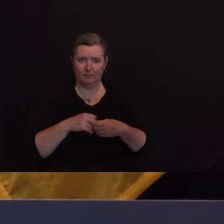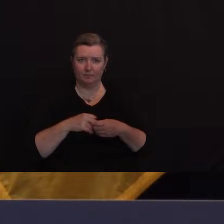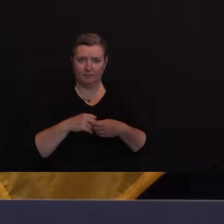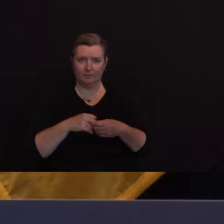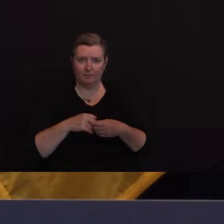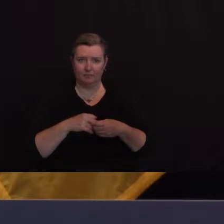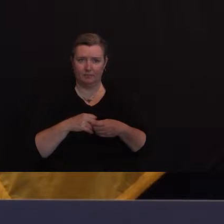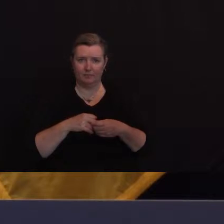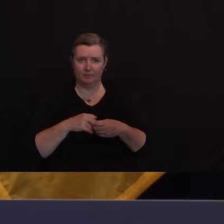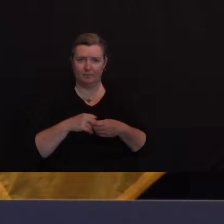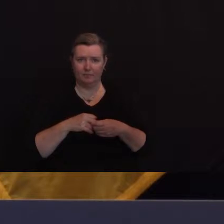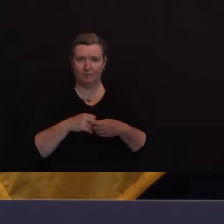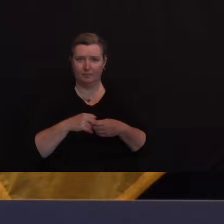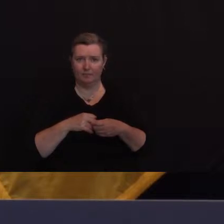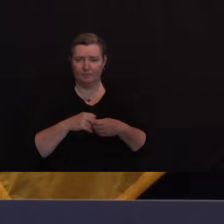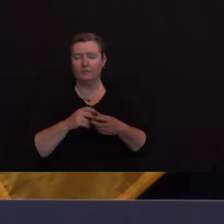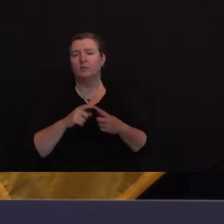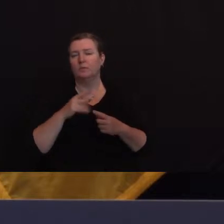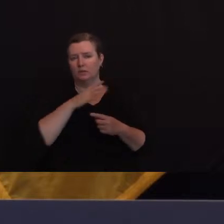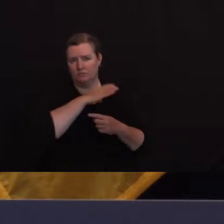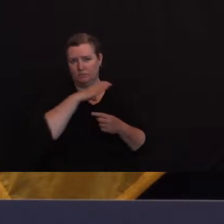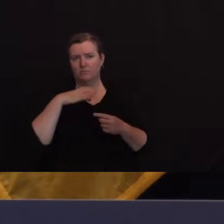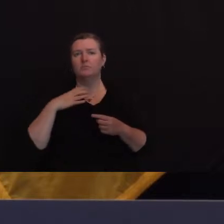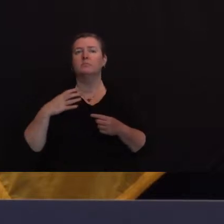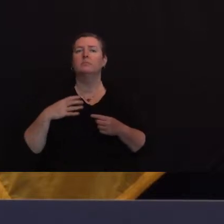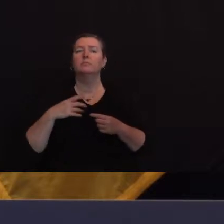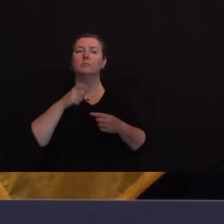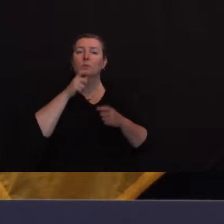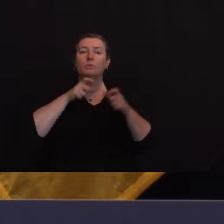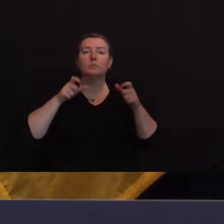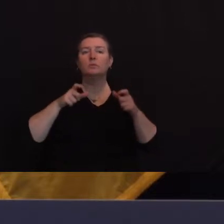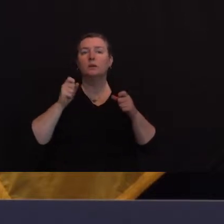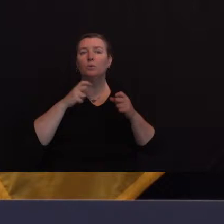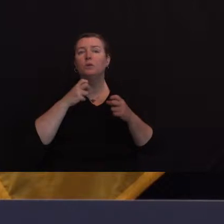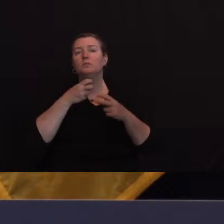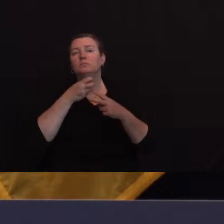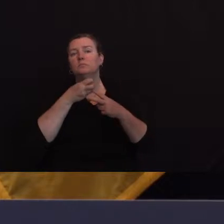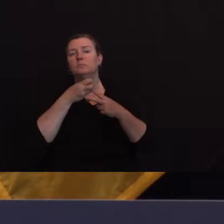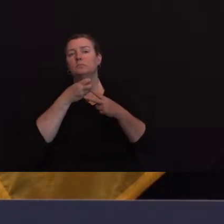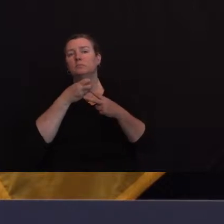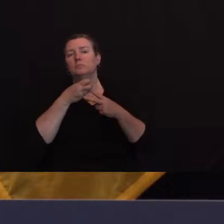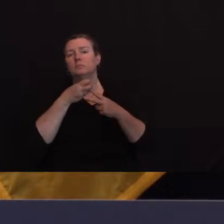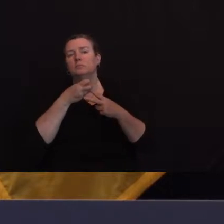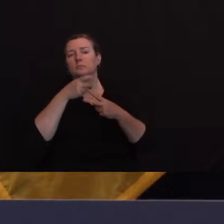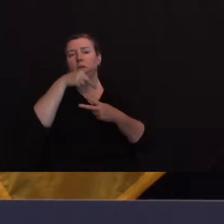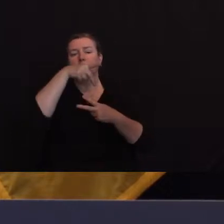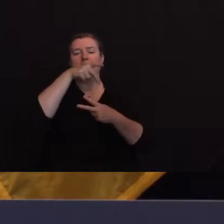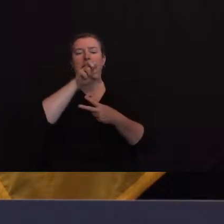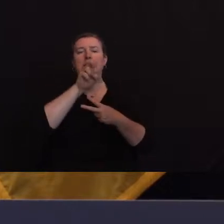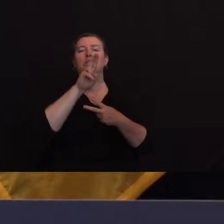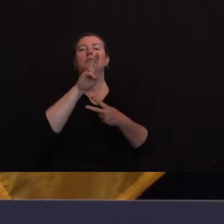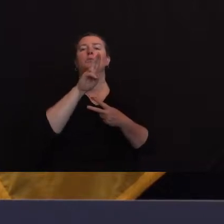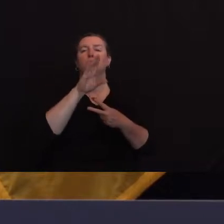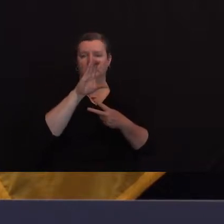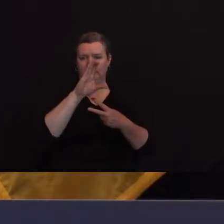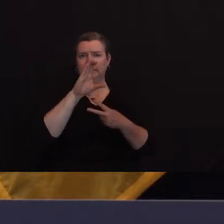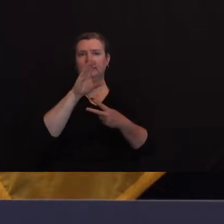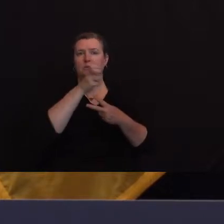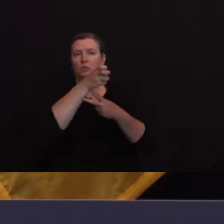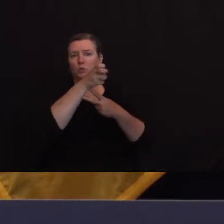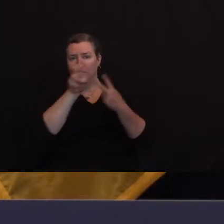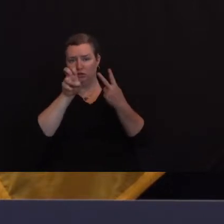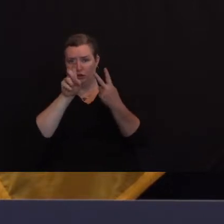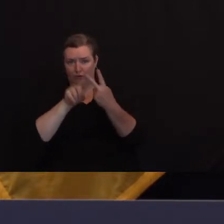eligible to move from PEUC to state extended benefits were emailed a couple of weeks back, and we'll hear from us again